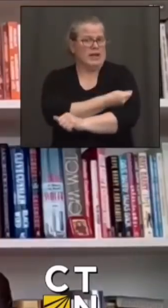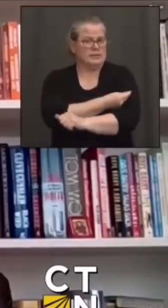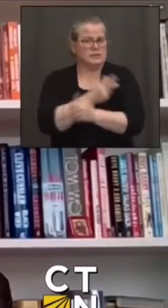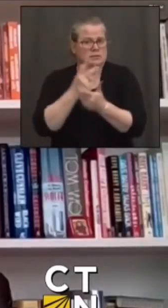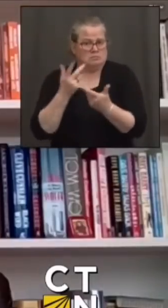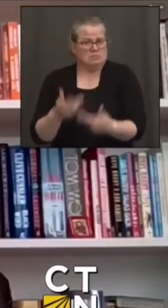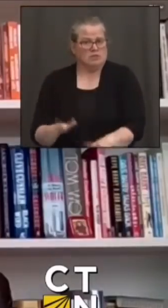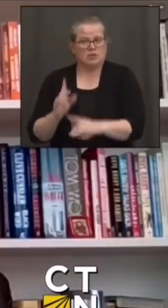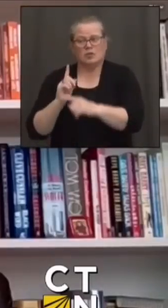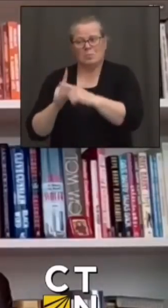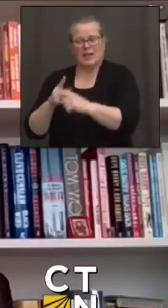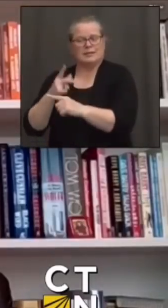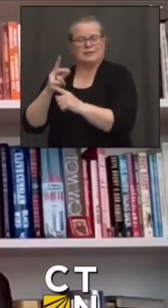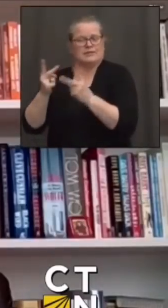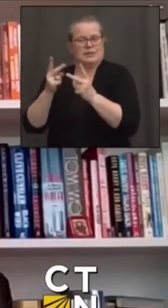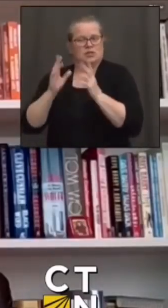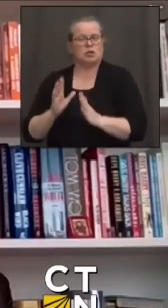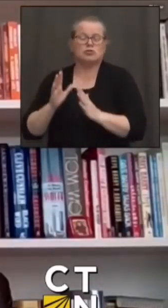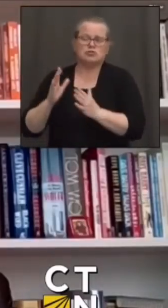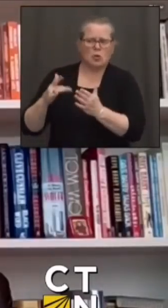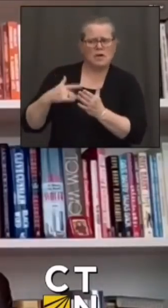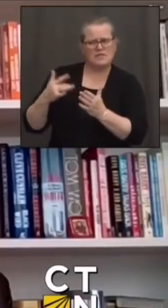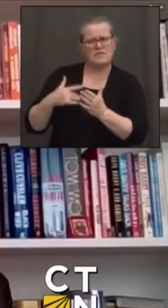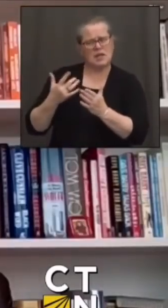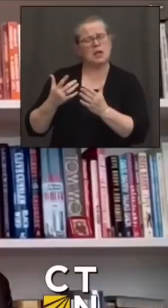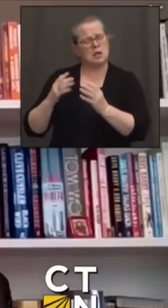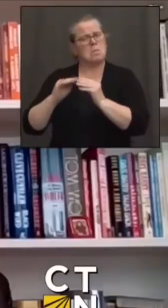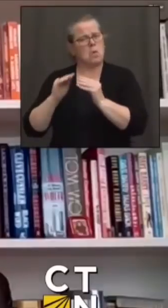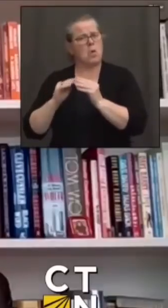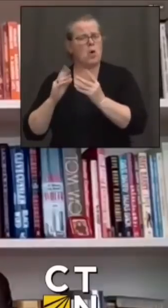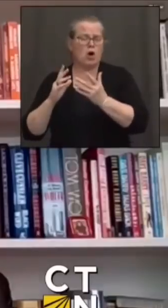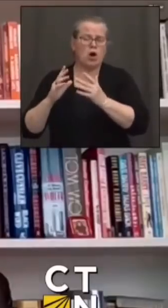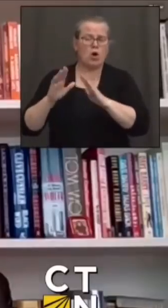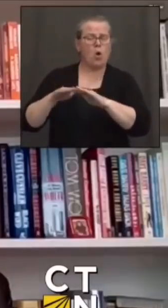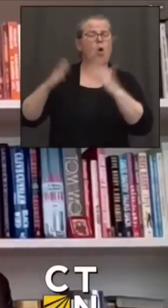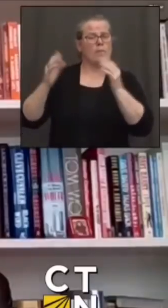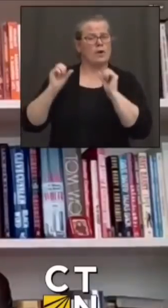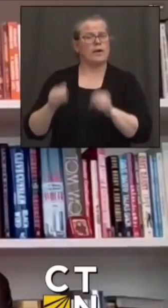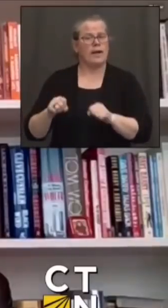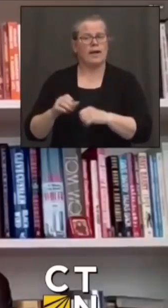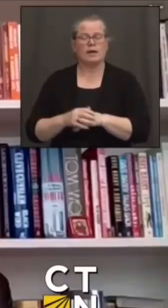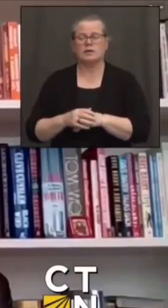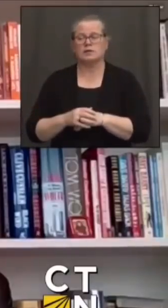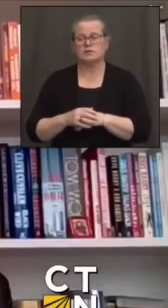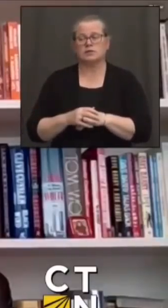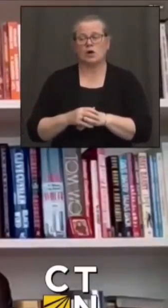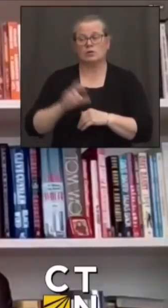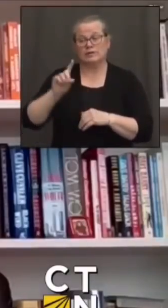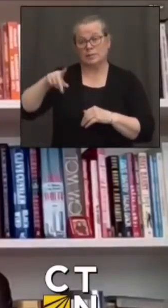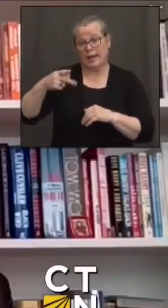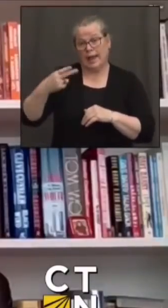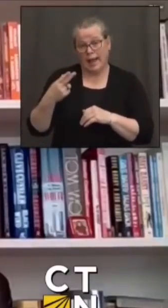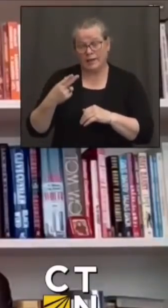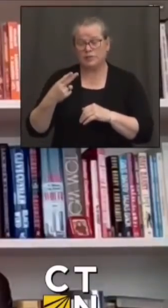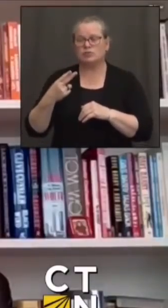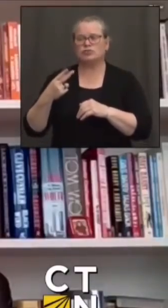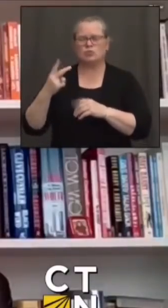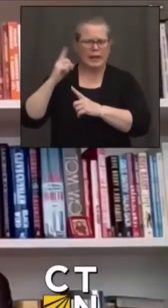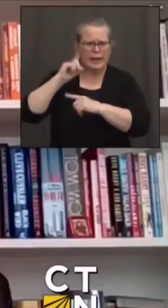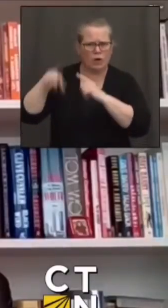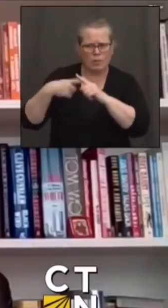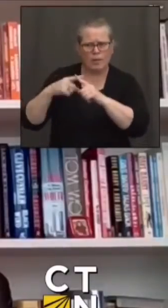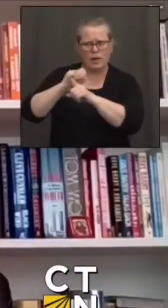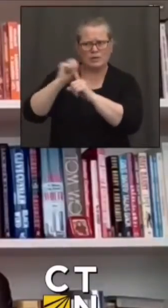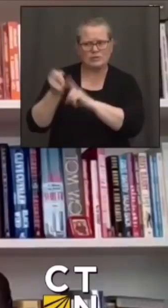to being back to normal. So each time that DPH or the ombudsman hears about a situation where maybe there are